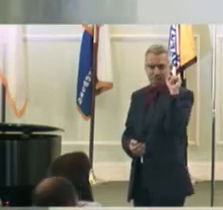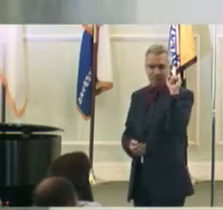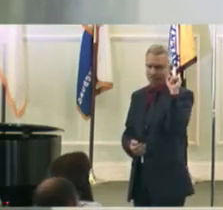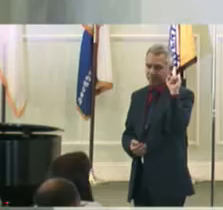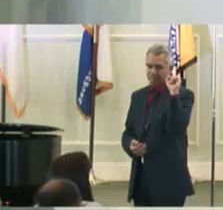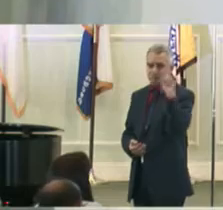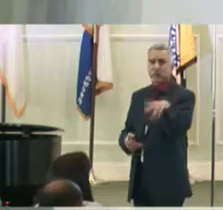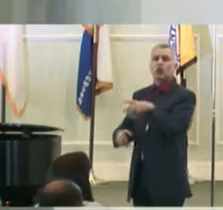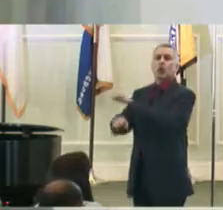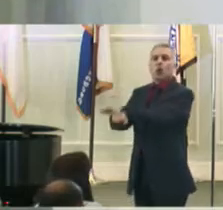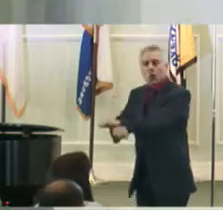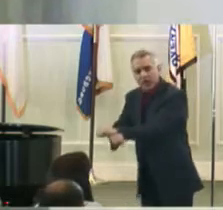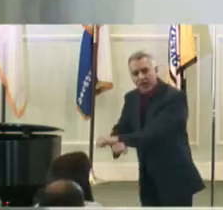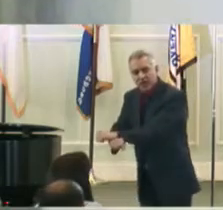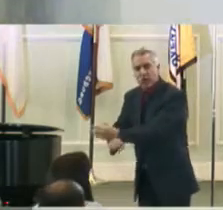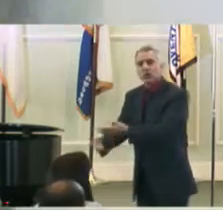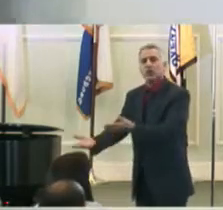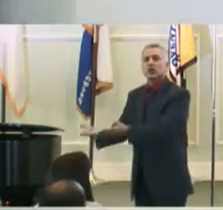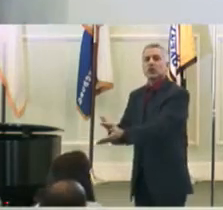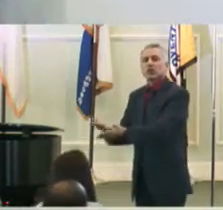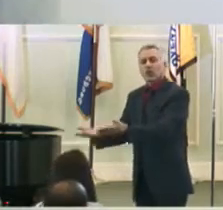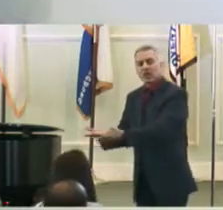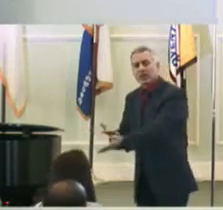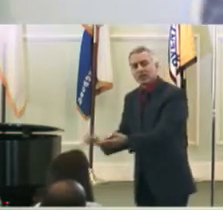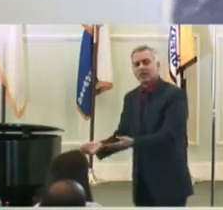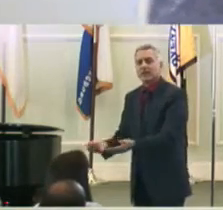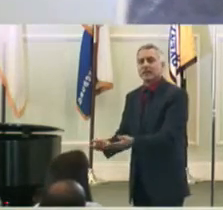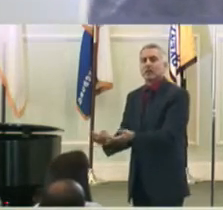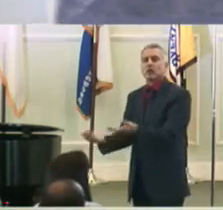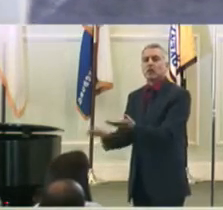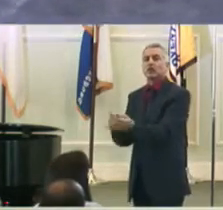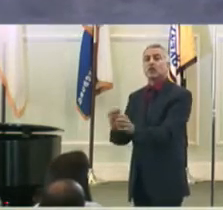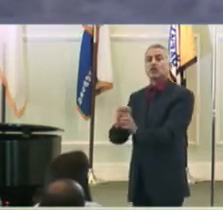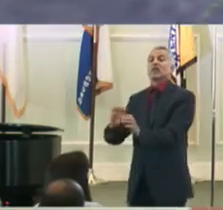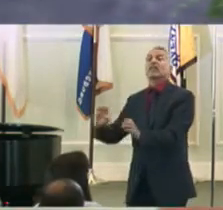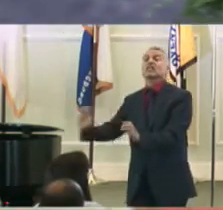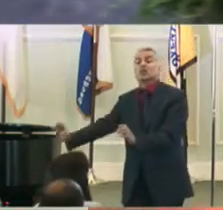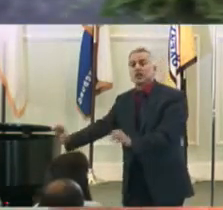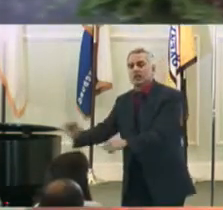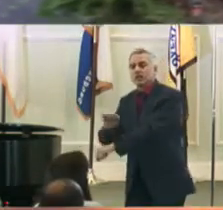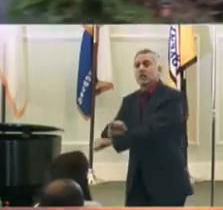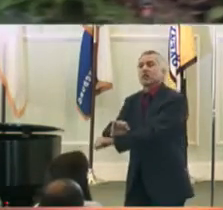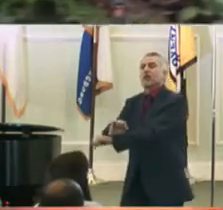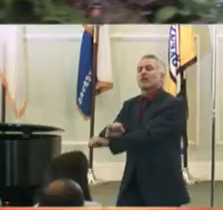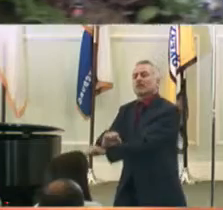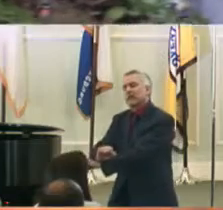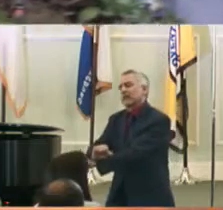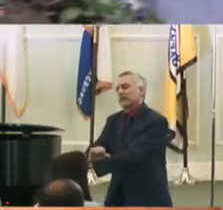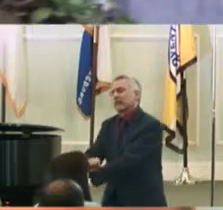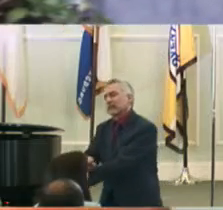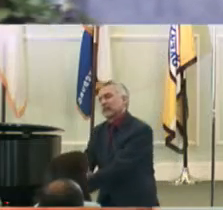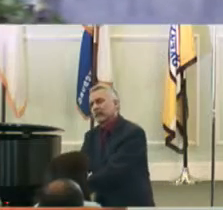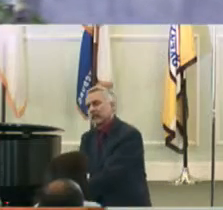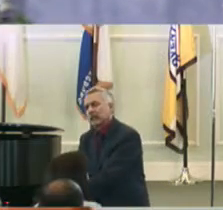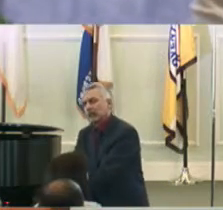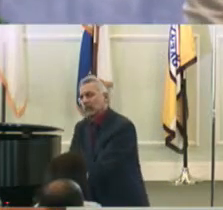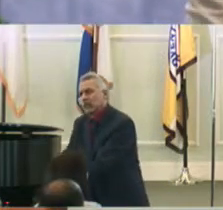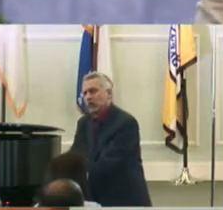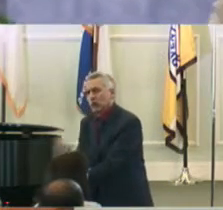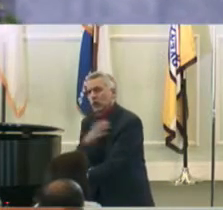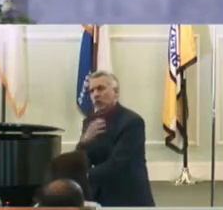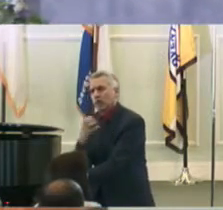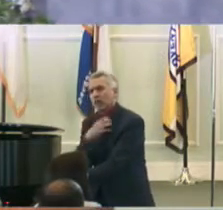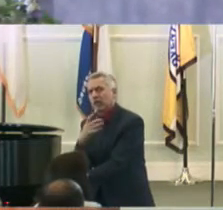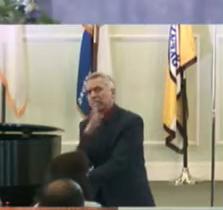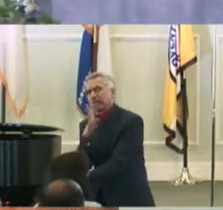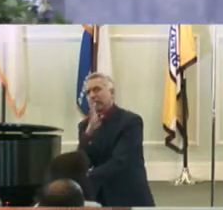do. If you're a good slave, just doing what you need to do. No questions asked, no feedback unnecessarily, just